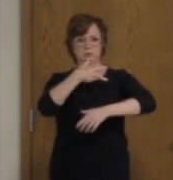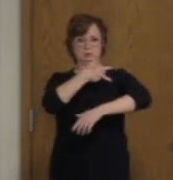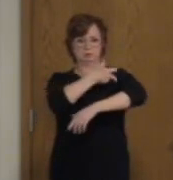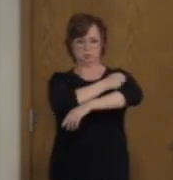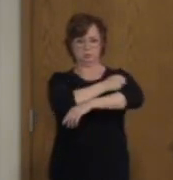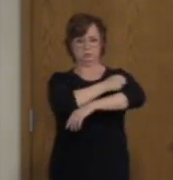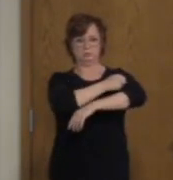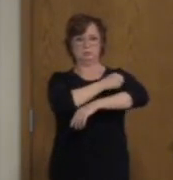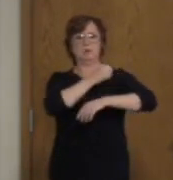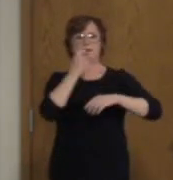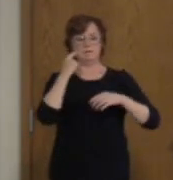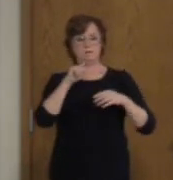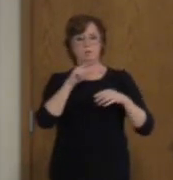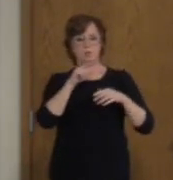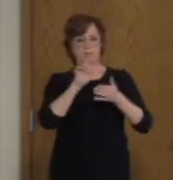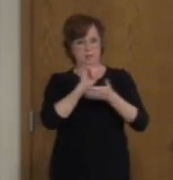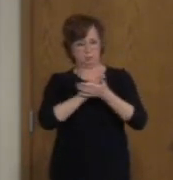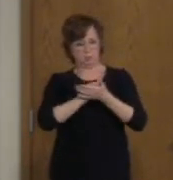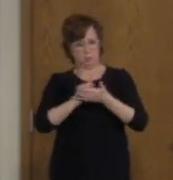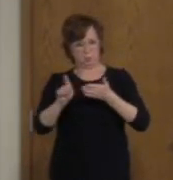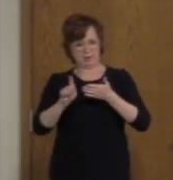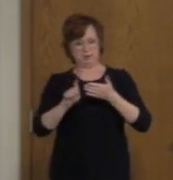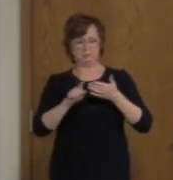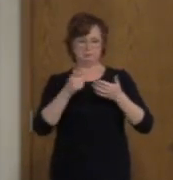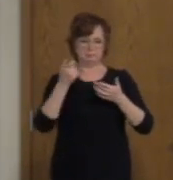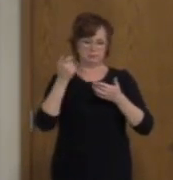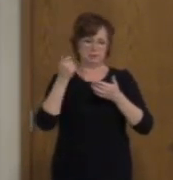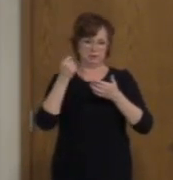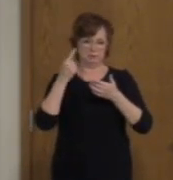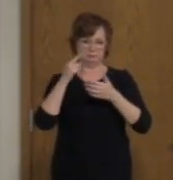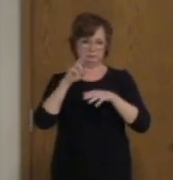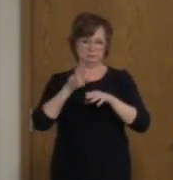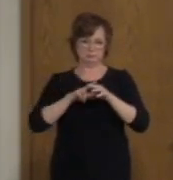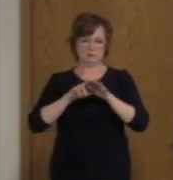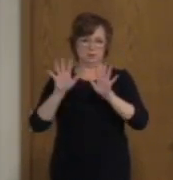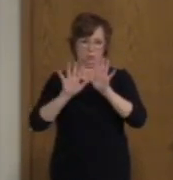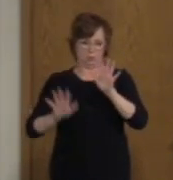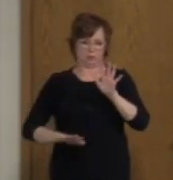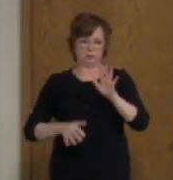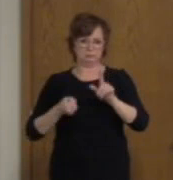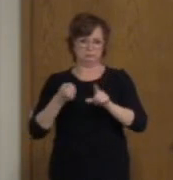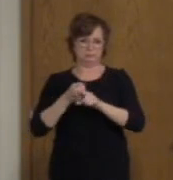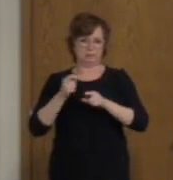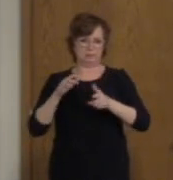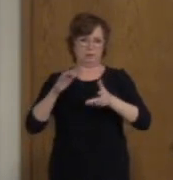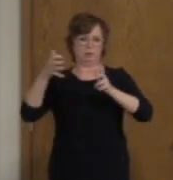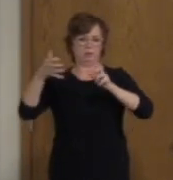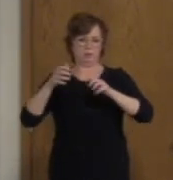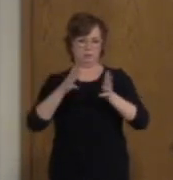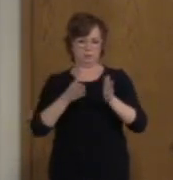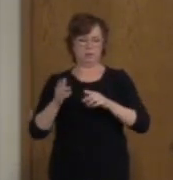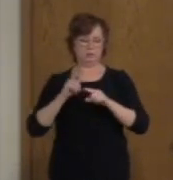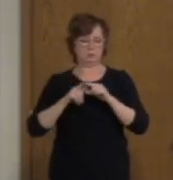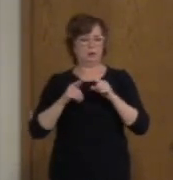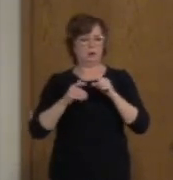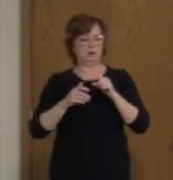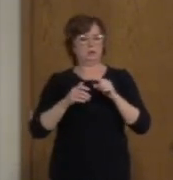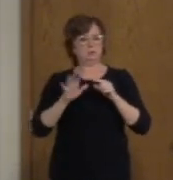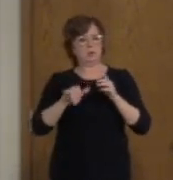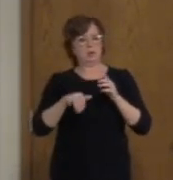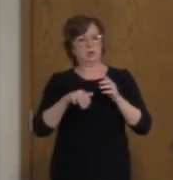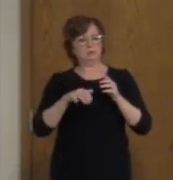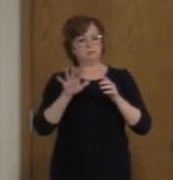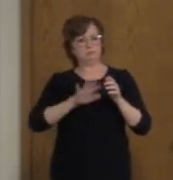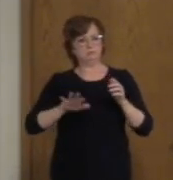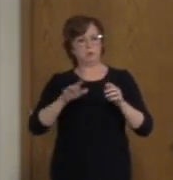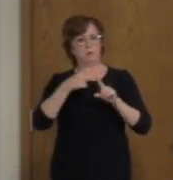permitting. And that's with less than about half of the vaccine clinics for the SHA open and operating today. So as we bring